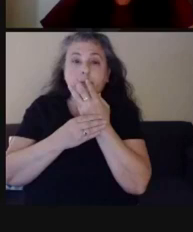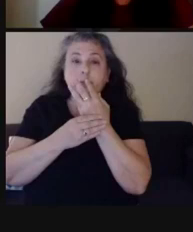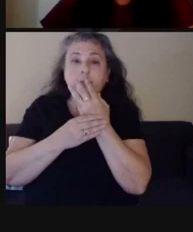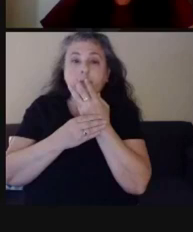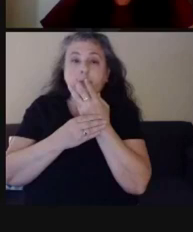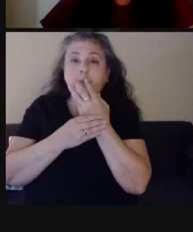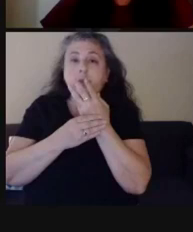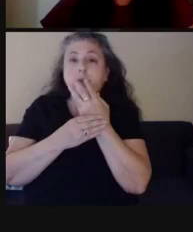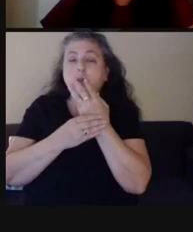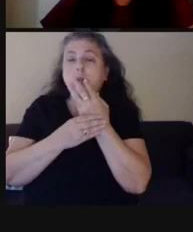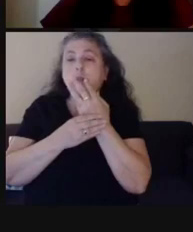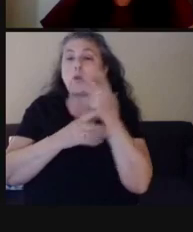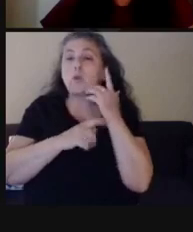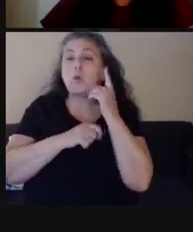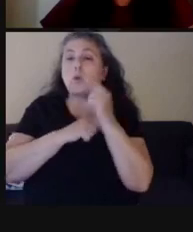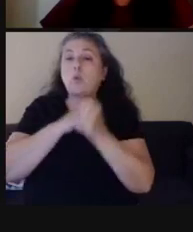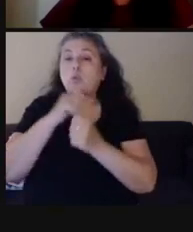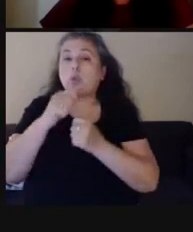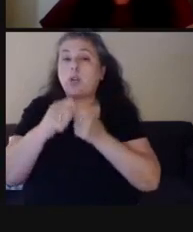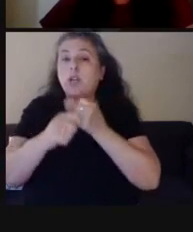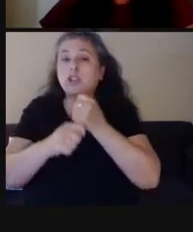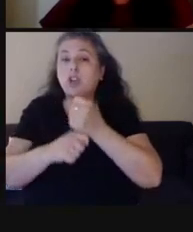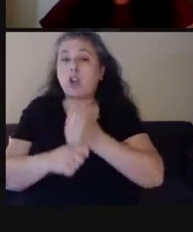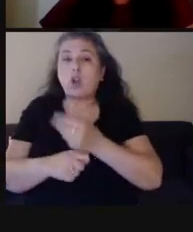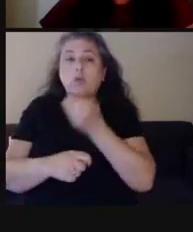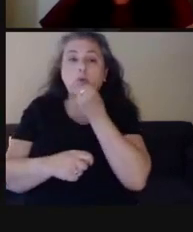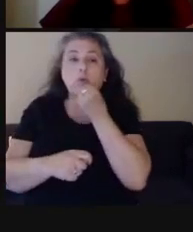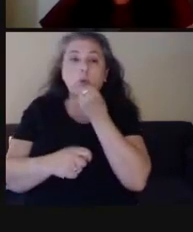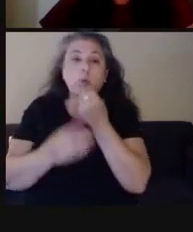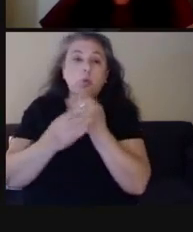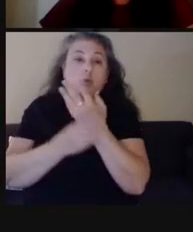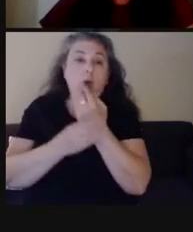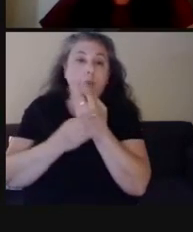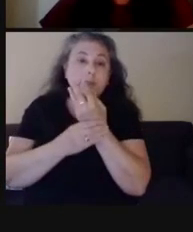we're growing traditional food crops